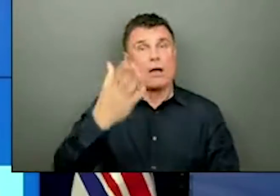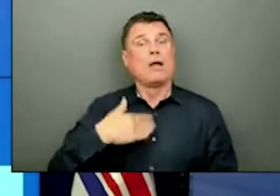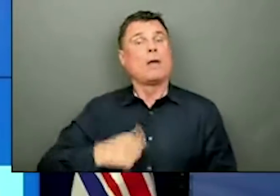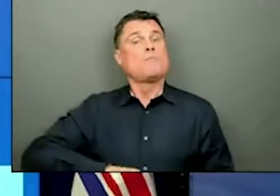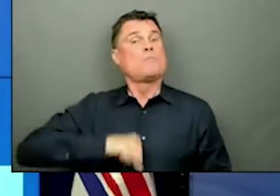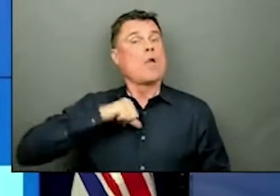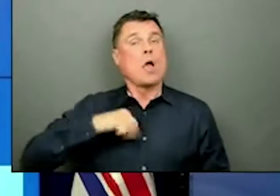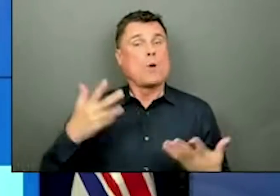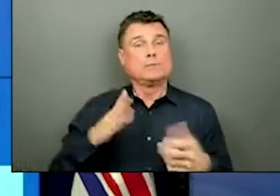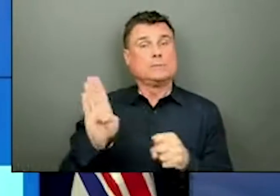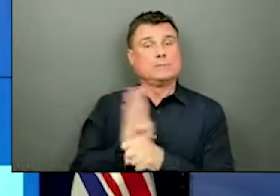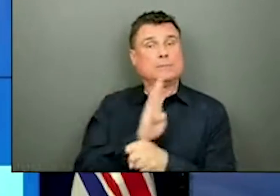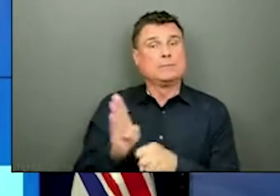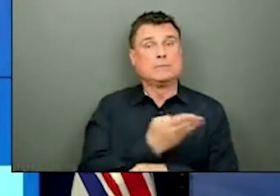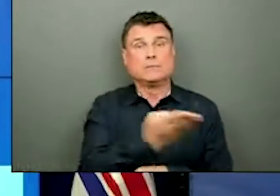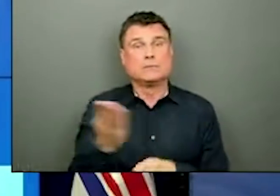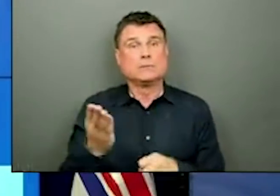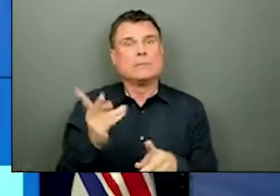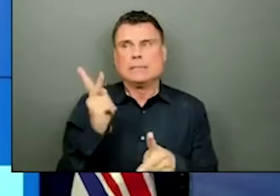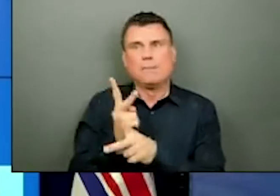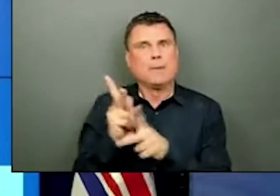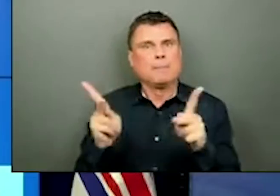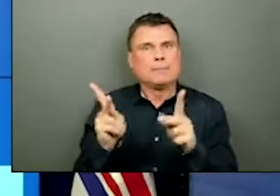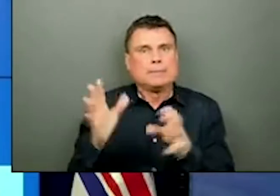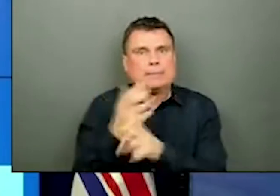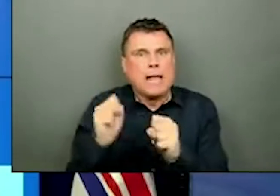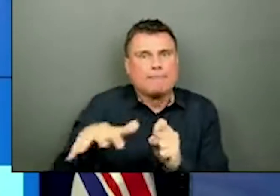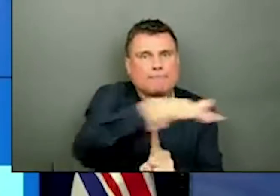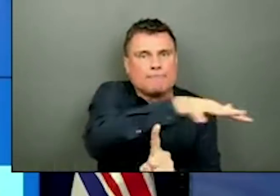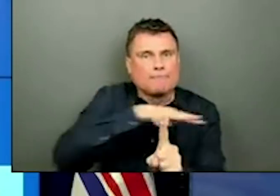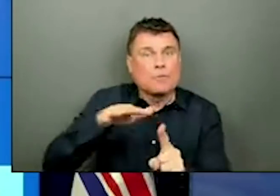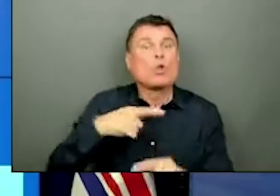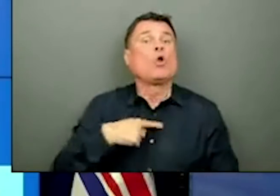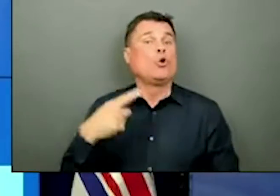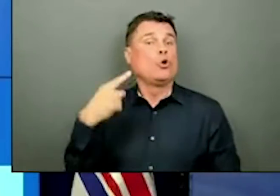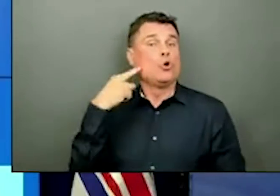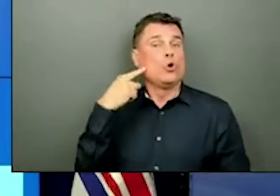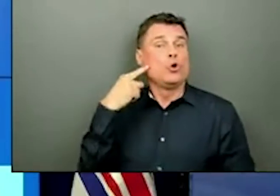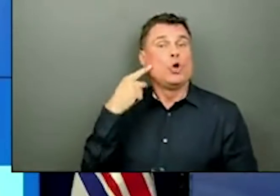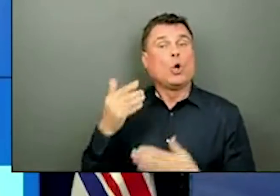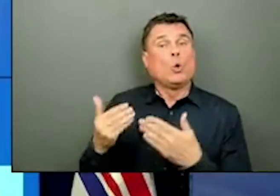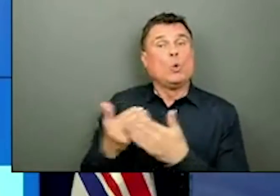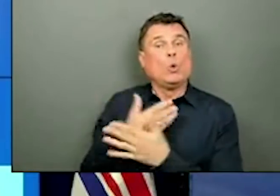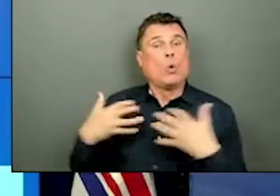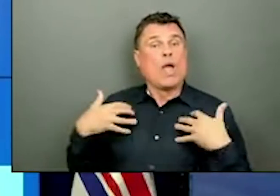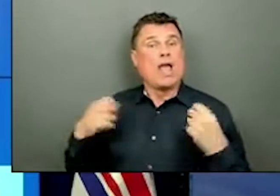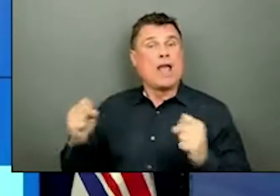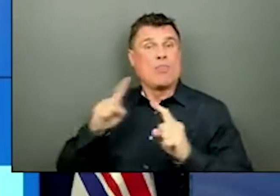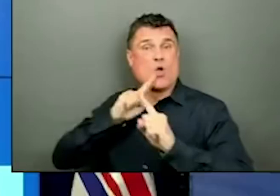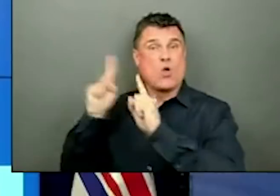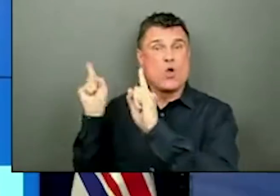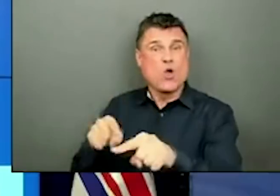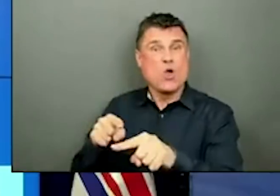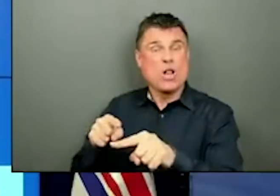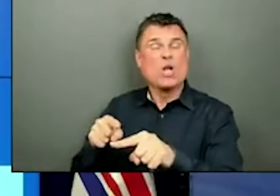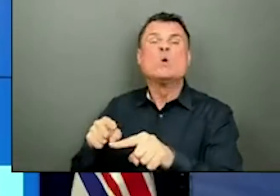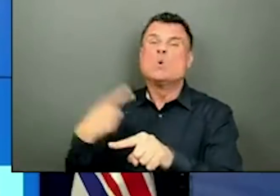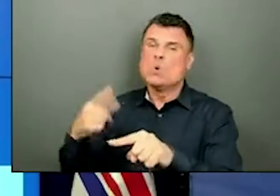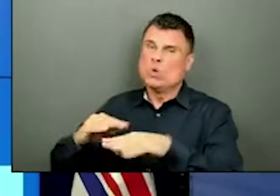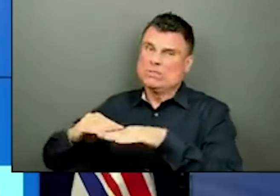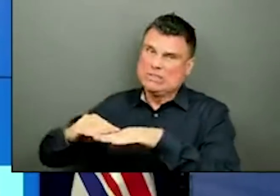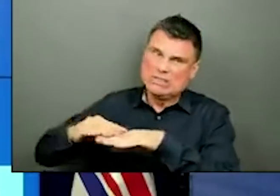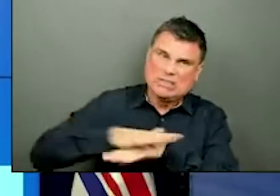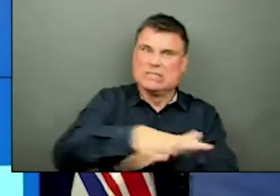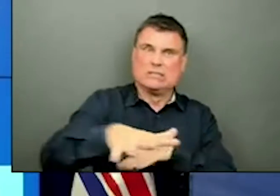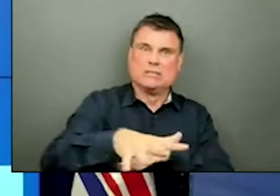British Columbians safe, I've also heard how hard these new orders are on some sectors of our economy. And my family ran a